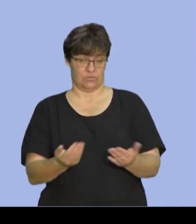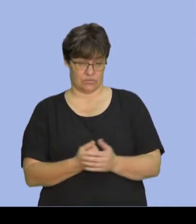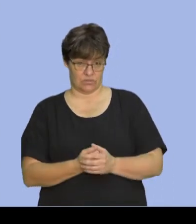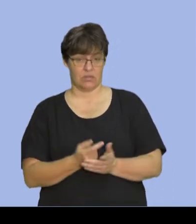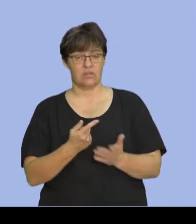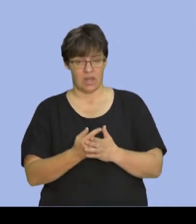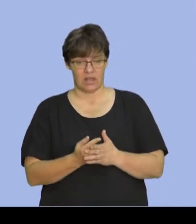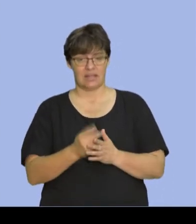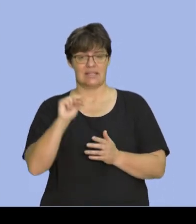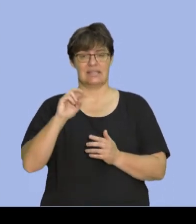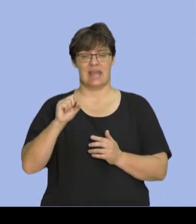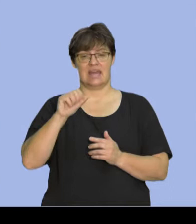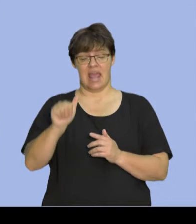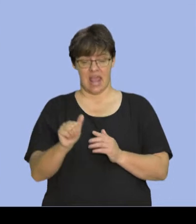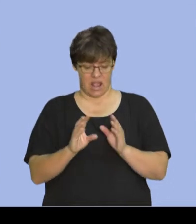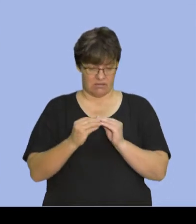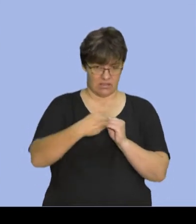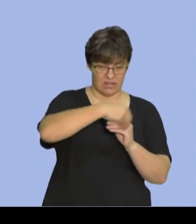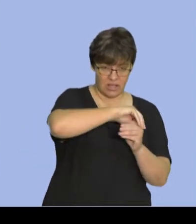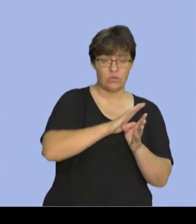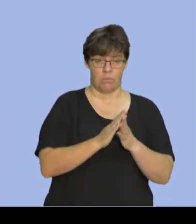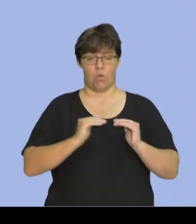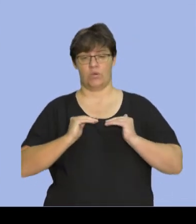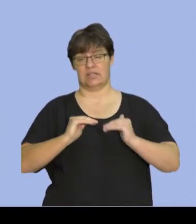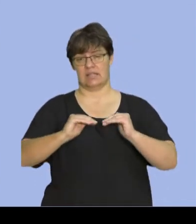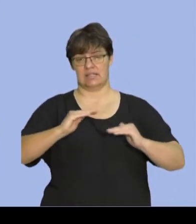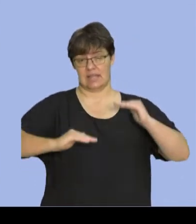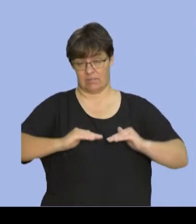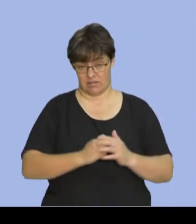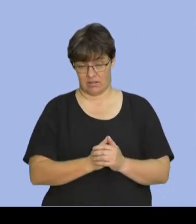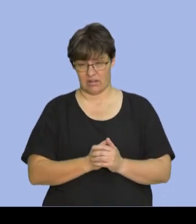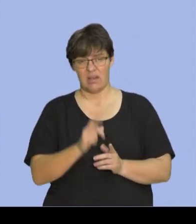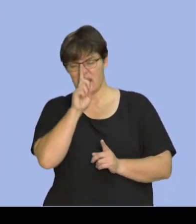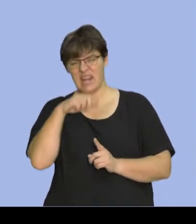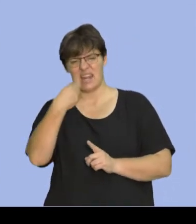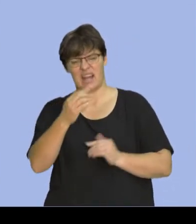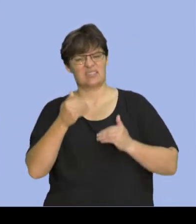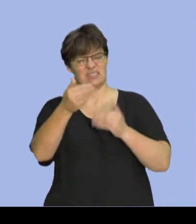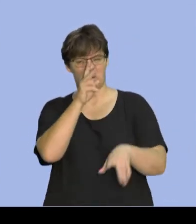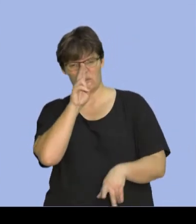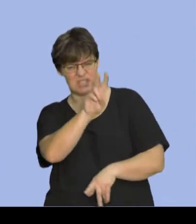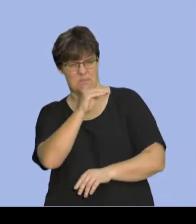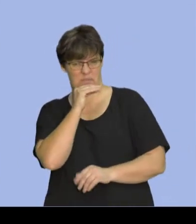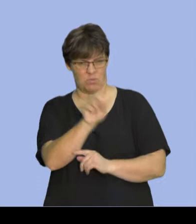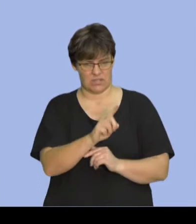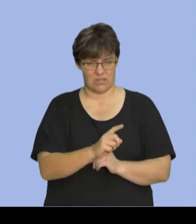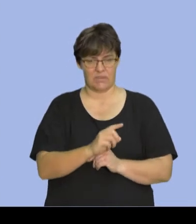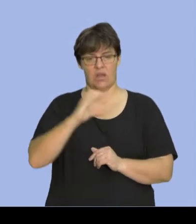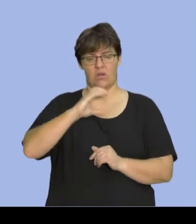copies to make it stable. And we will have to look at what this means in the next component where we discuss what a chromosome